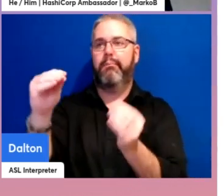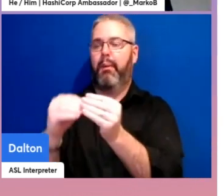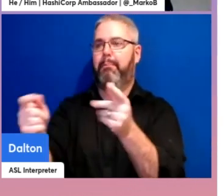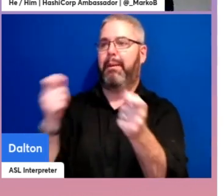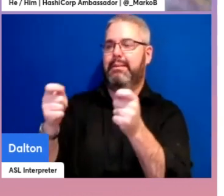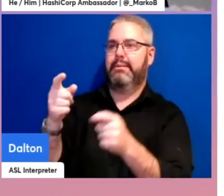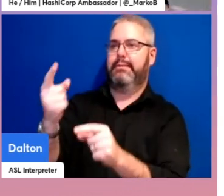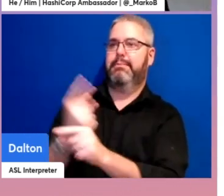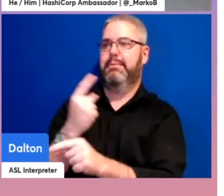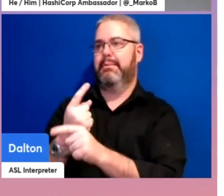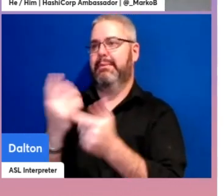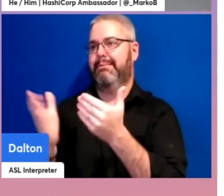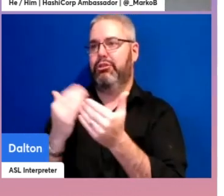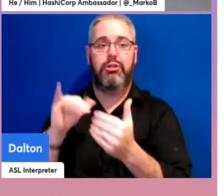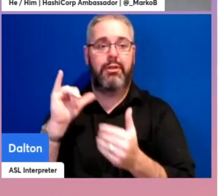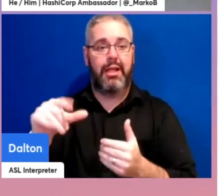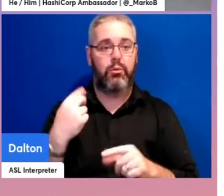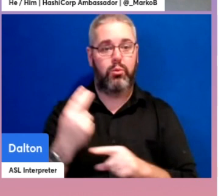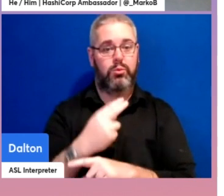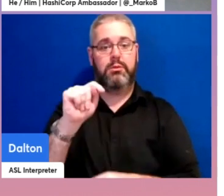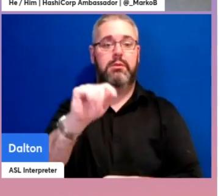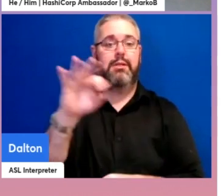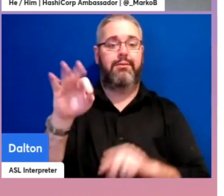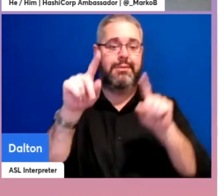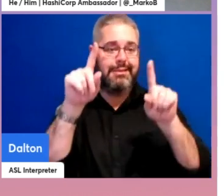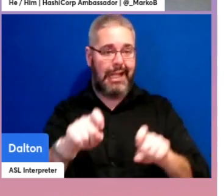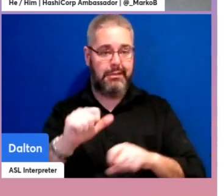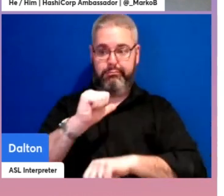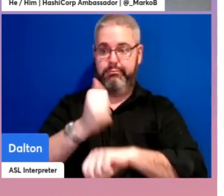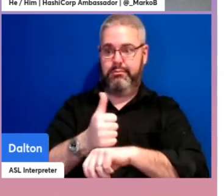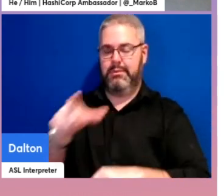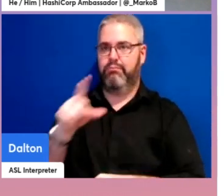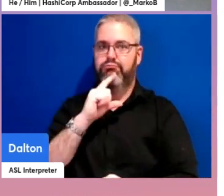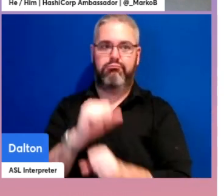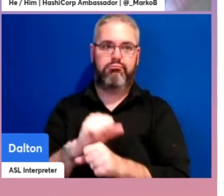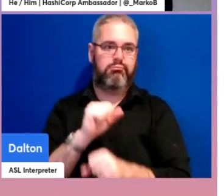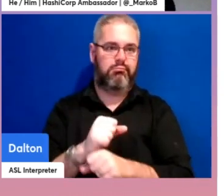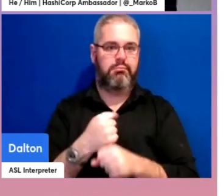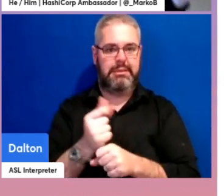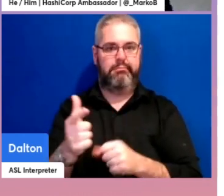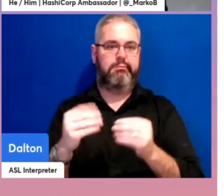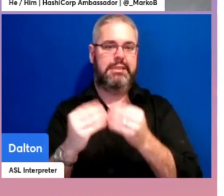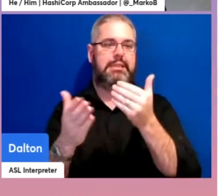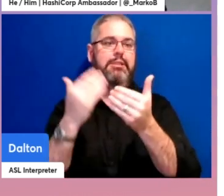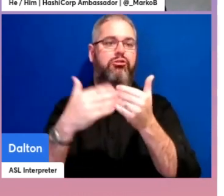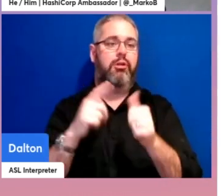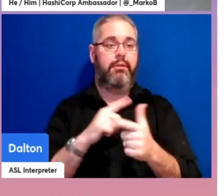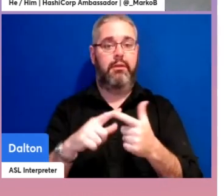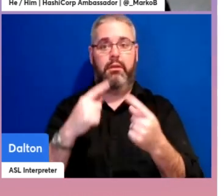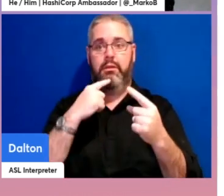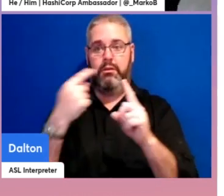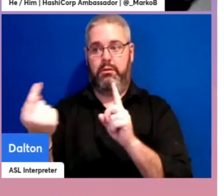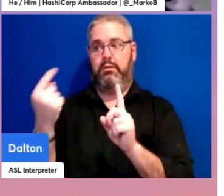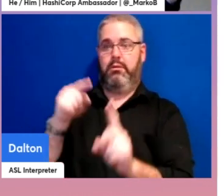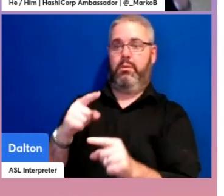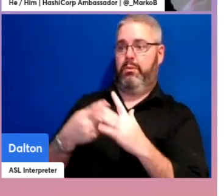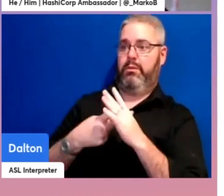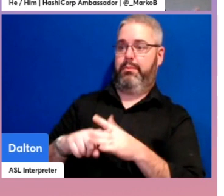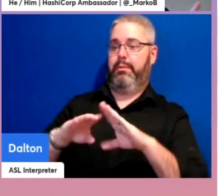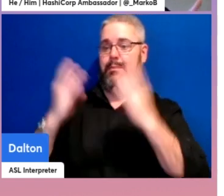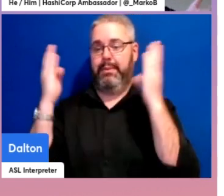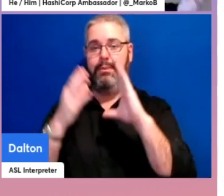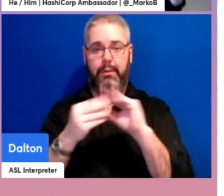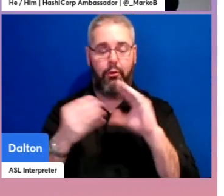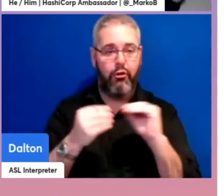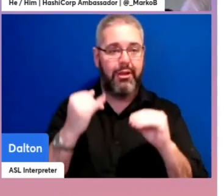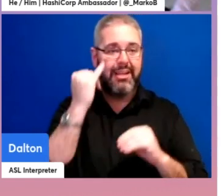using, Terraform testing framework, that definitely makes it so. And coming back to the original story, if you do your